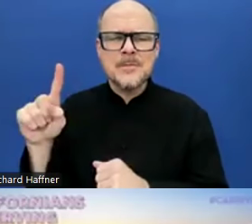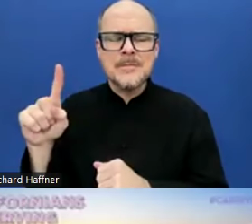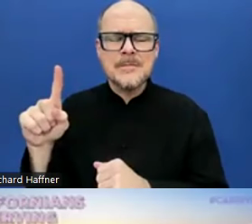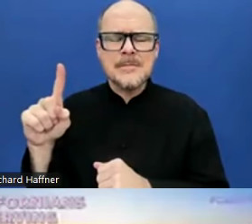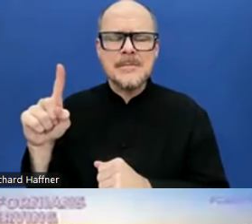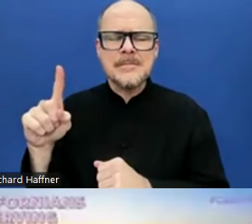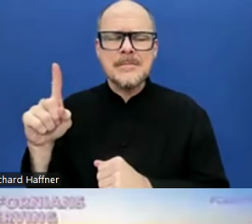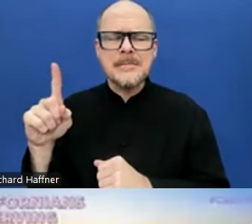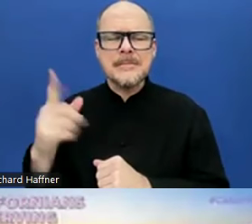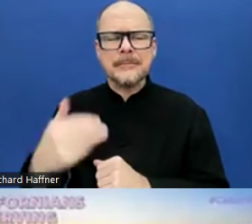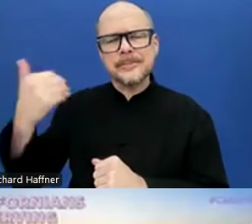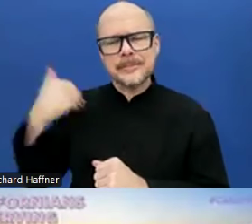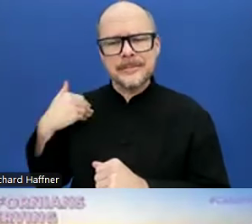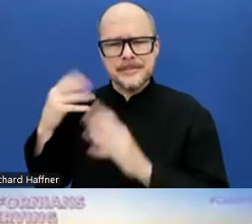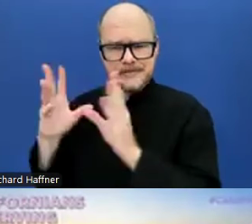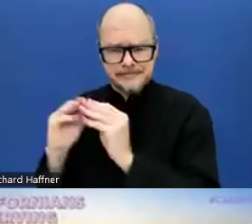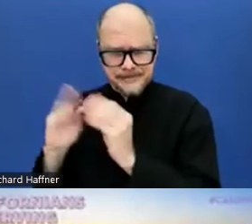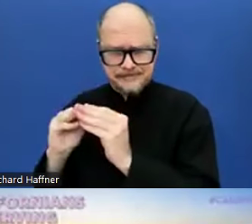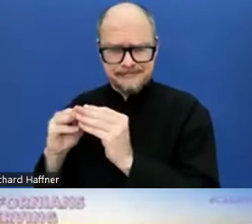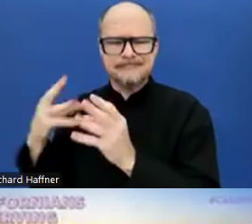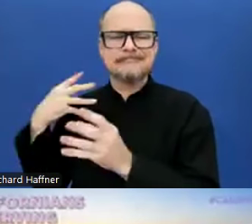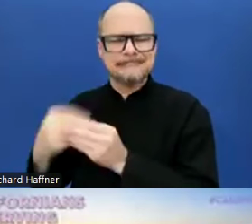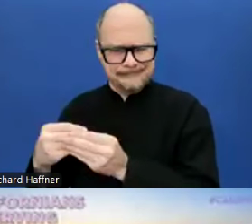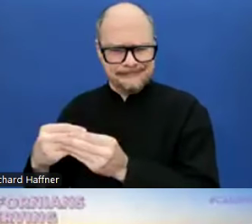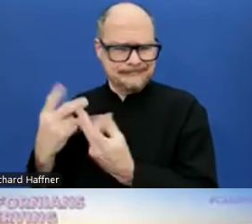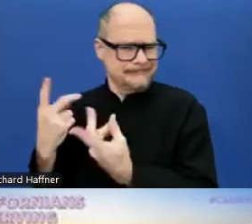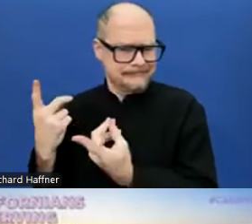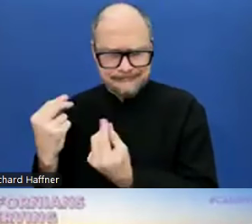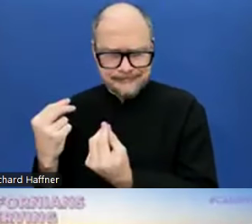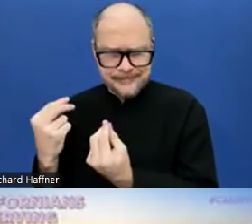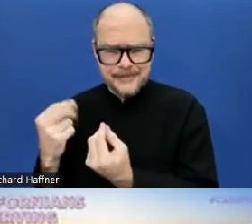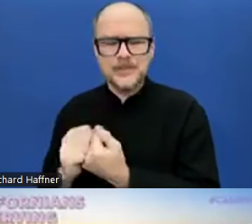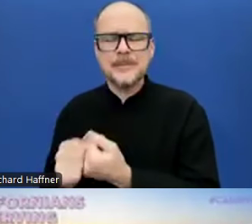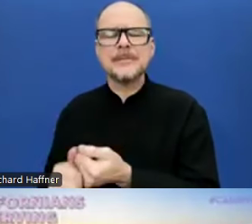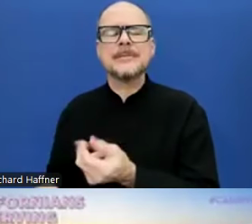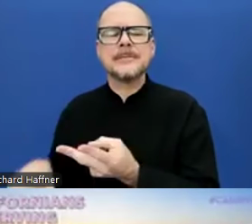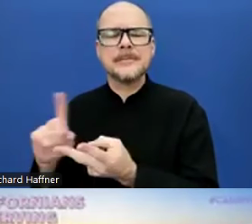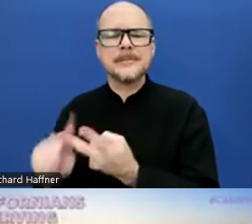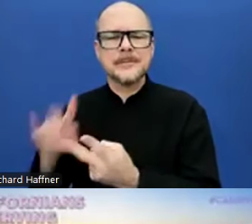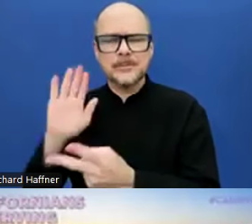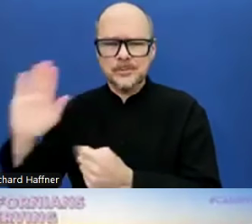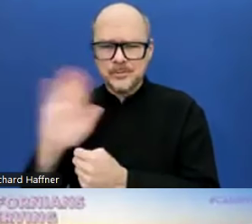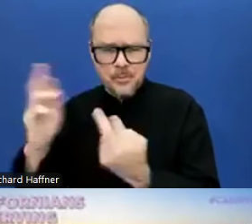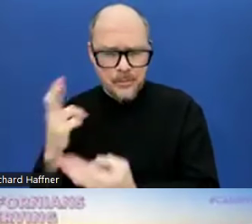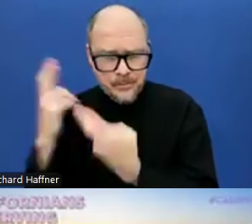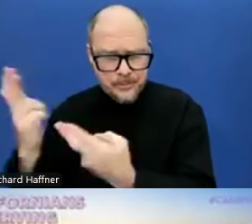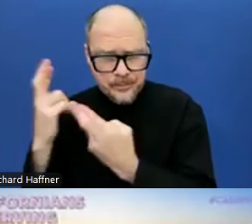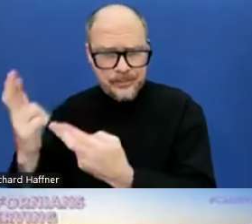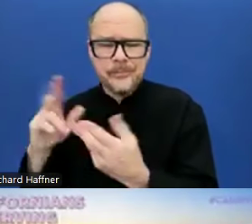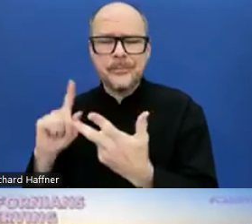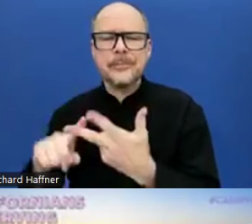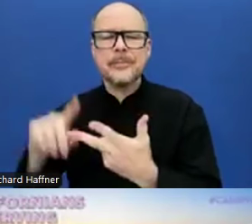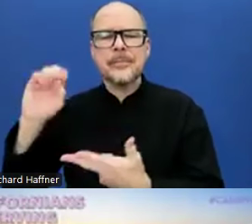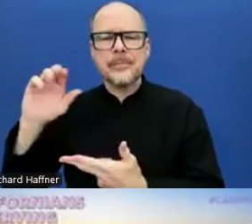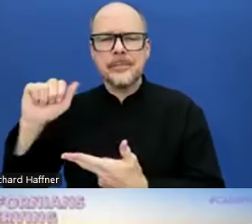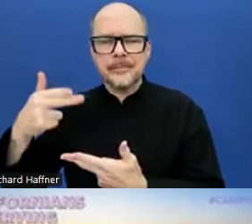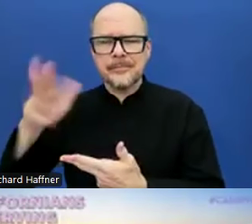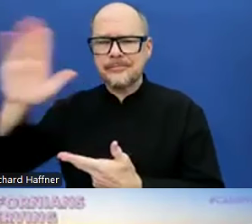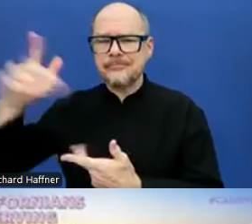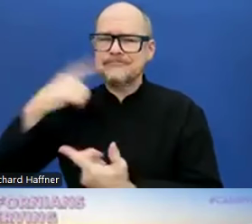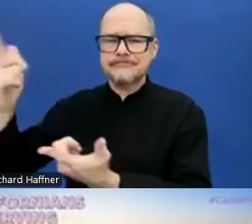left off at our last meeting, the recommendations you made, OAH's response, and then how this